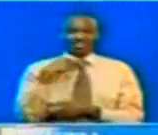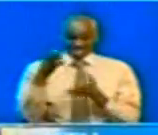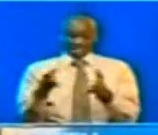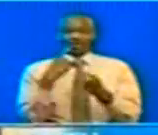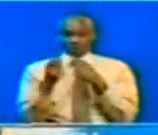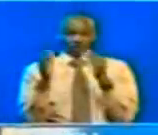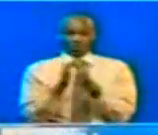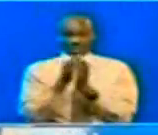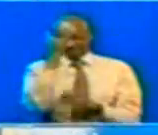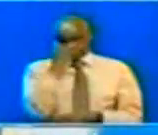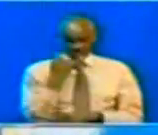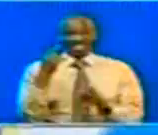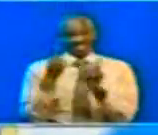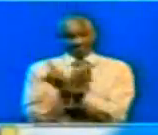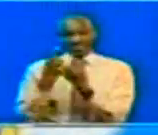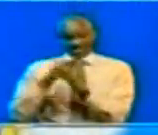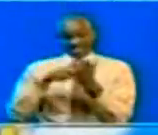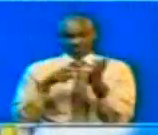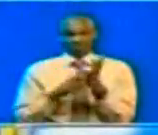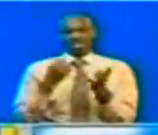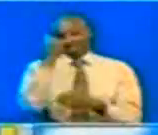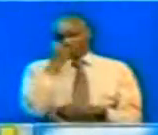Mukwara on a myriad of issues. Yvonne.